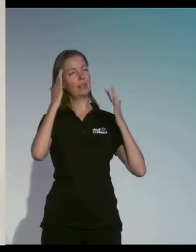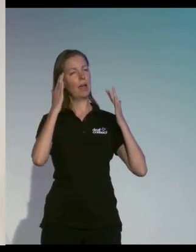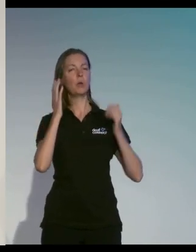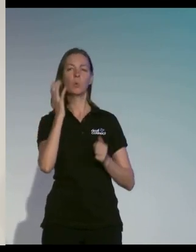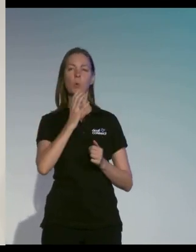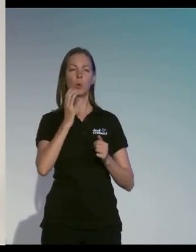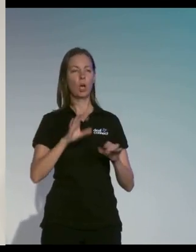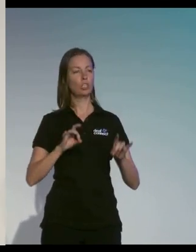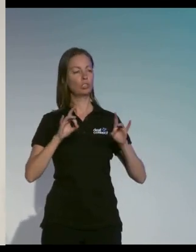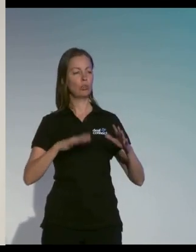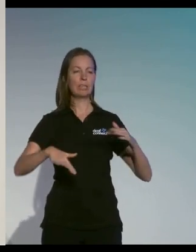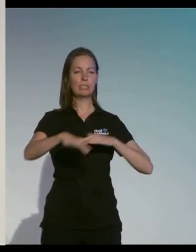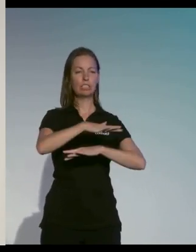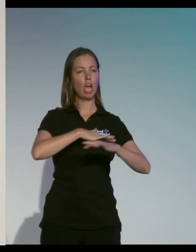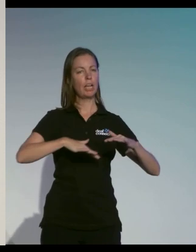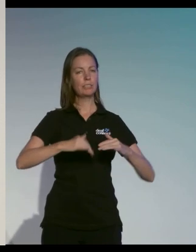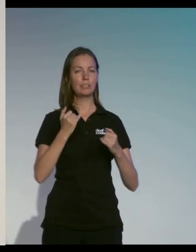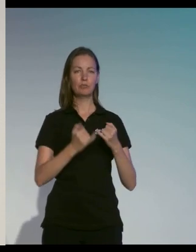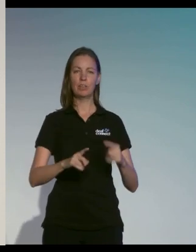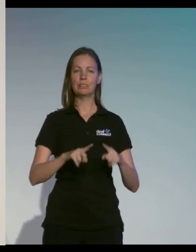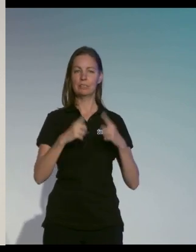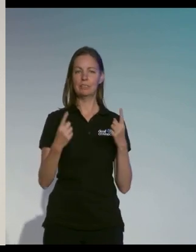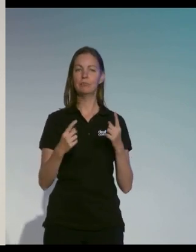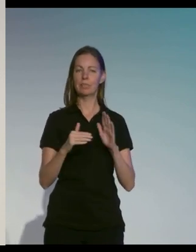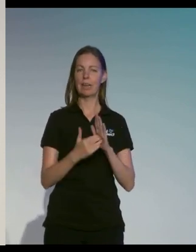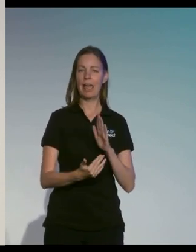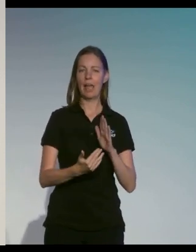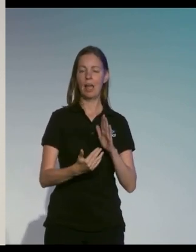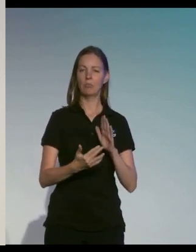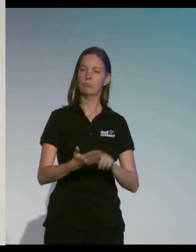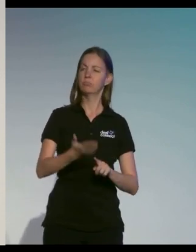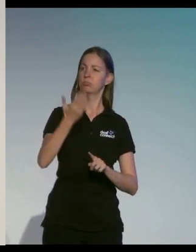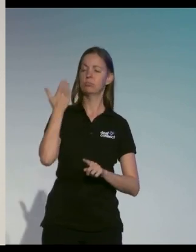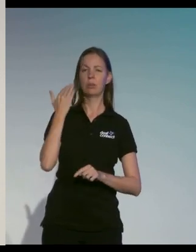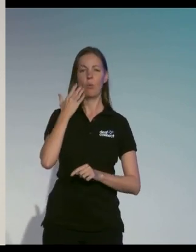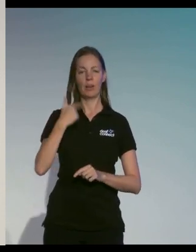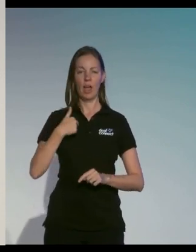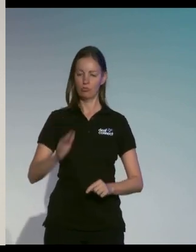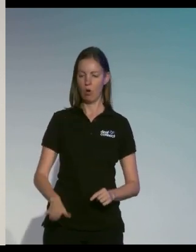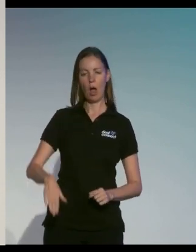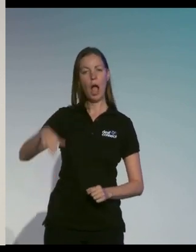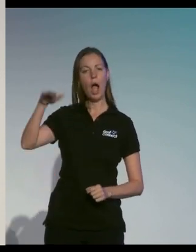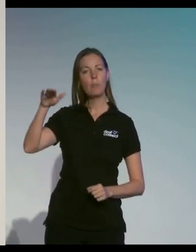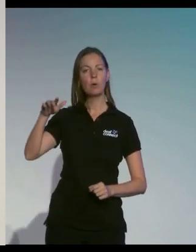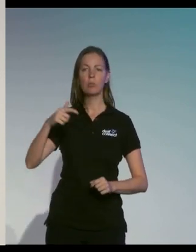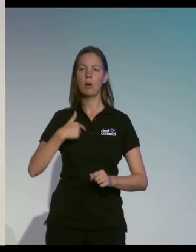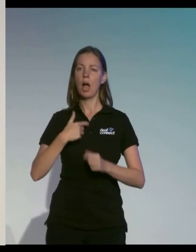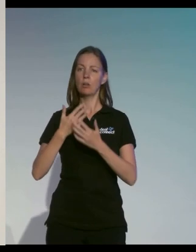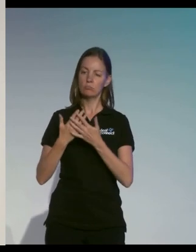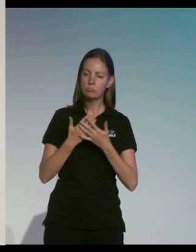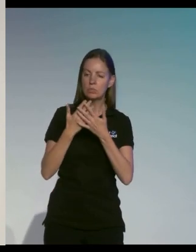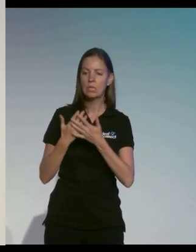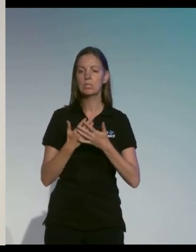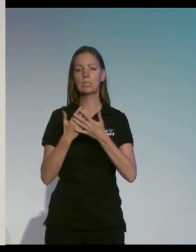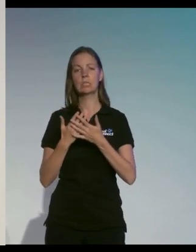society today from when I was growing up and being educated and becoming a young man and a